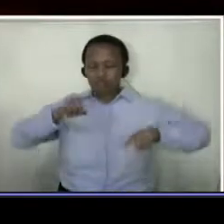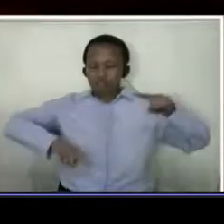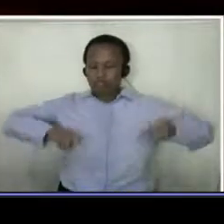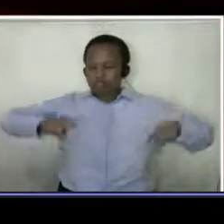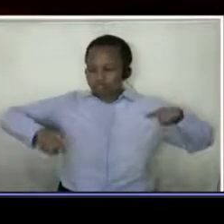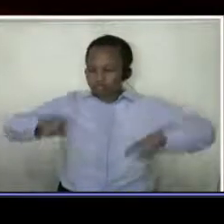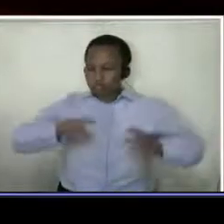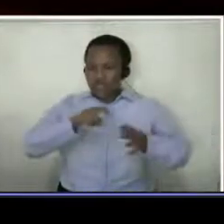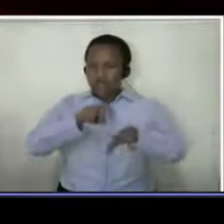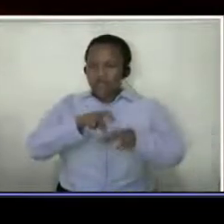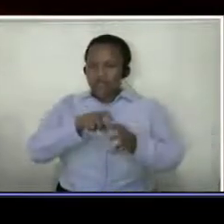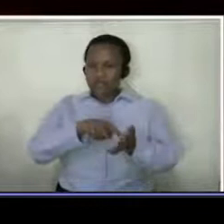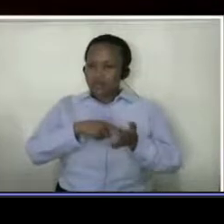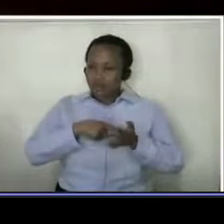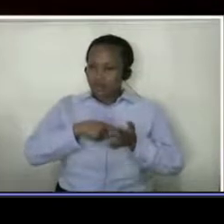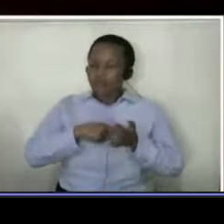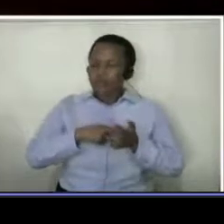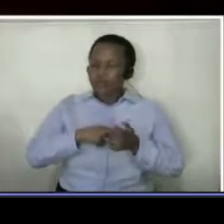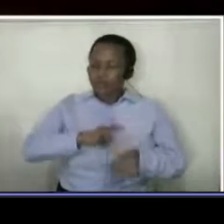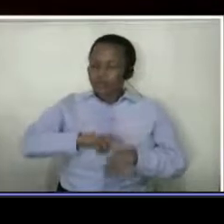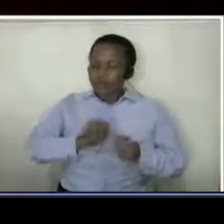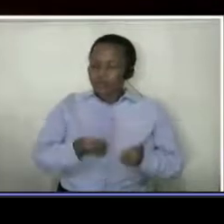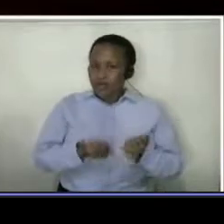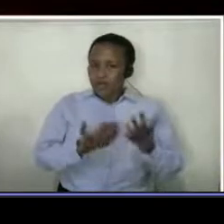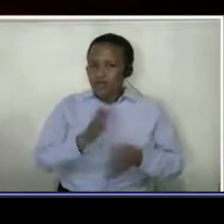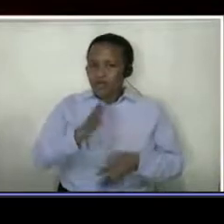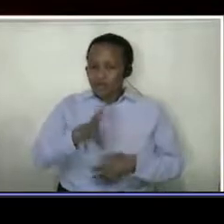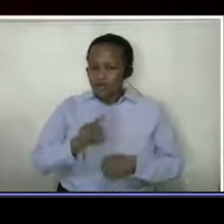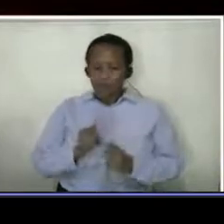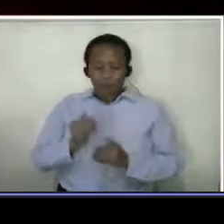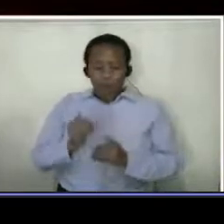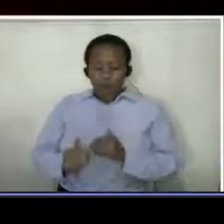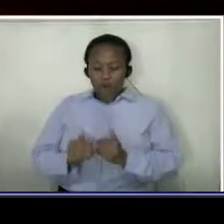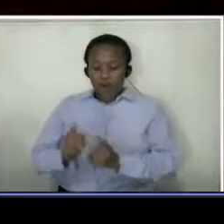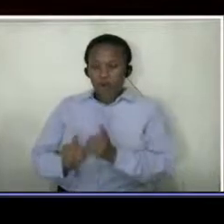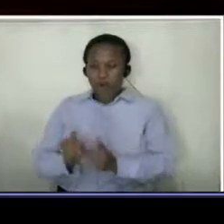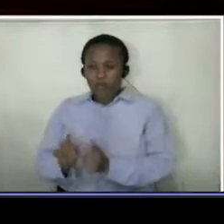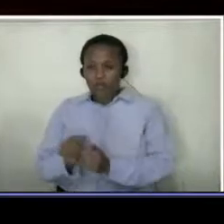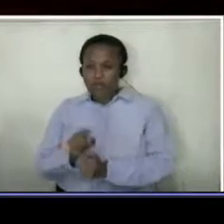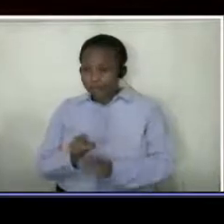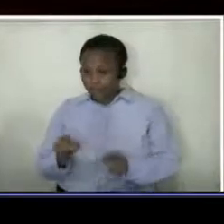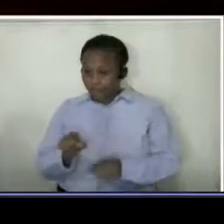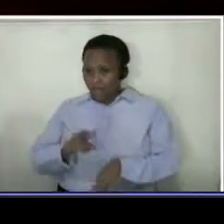masses of our people. In the process, be prepared to learn from other revolutions,